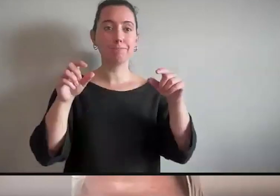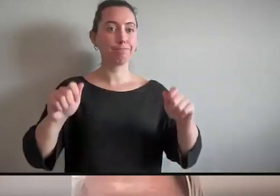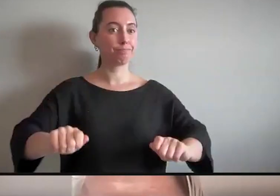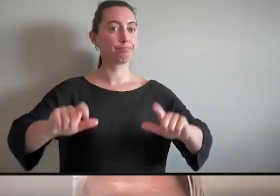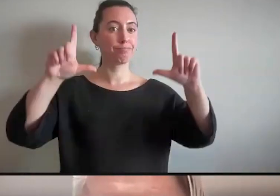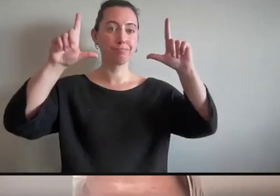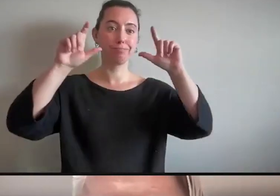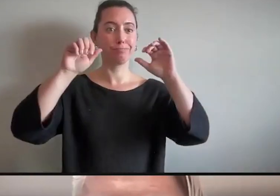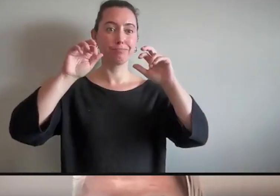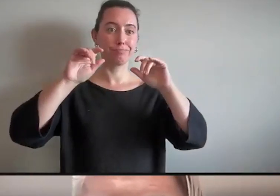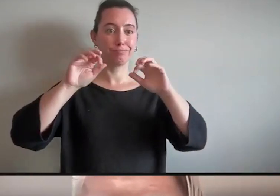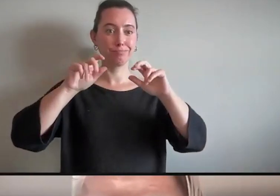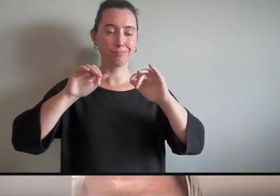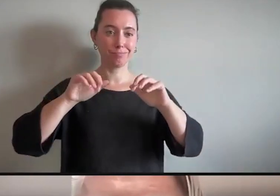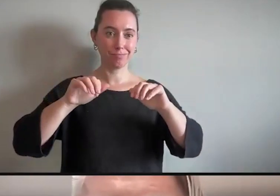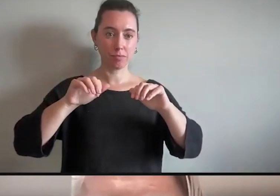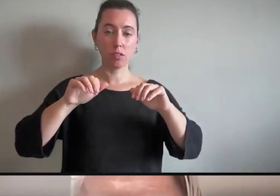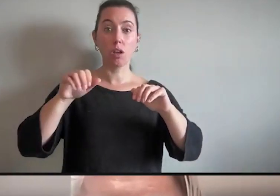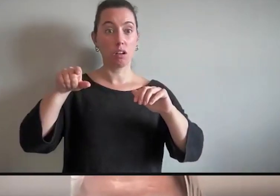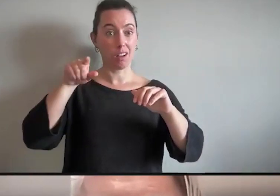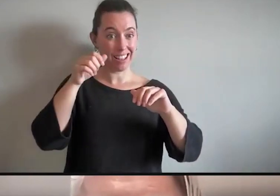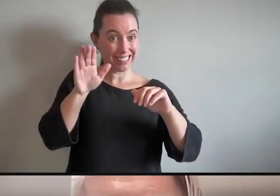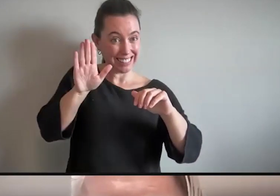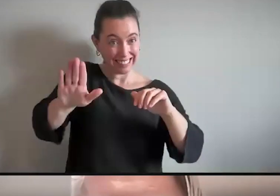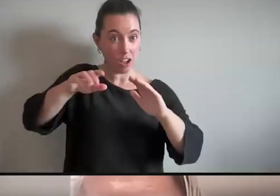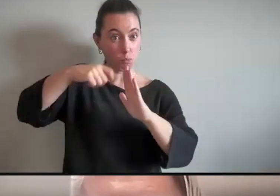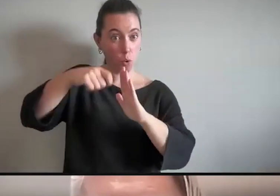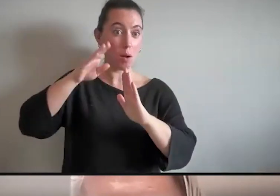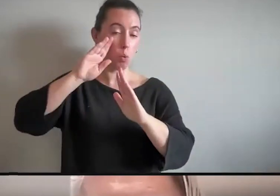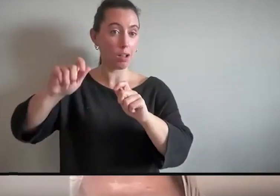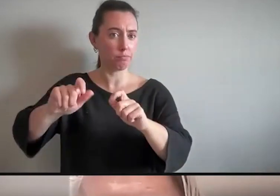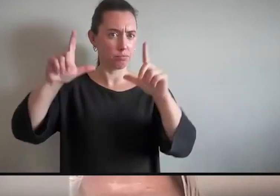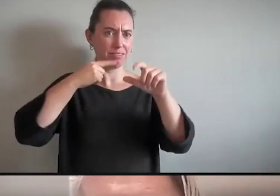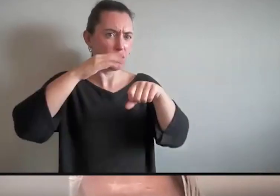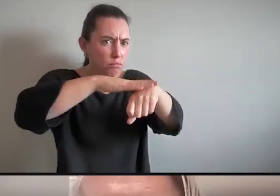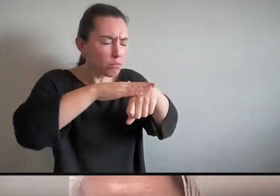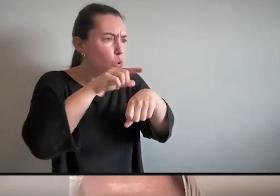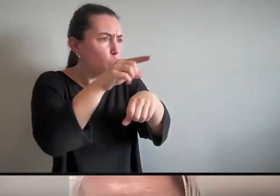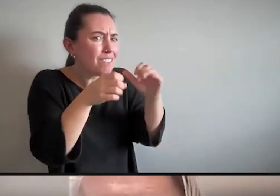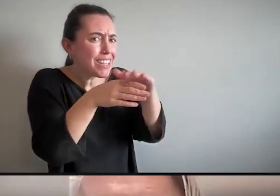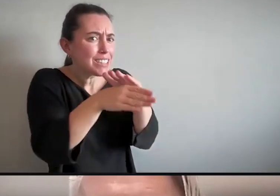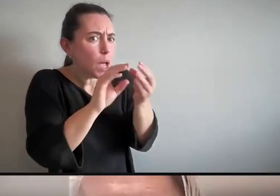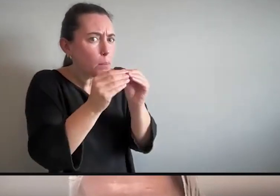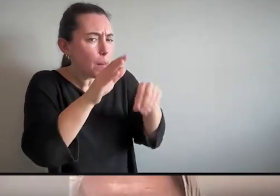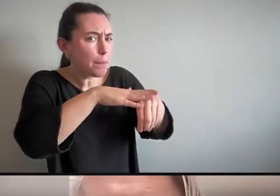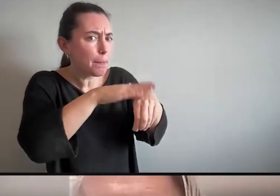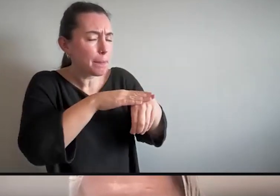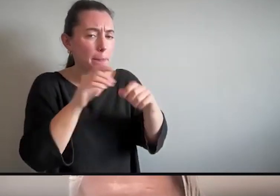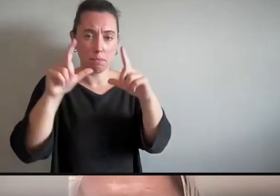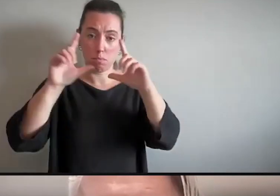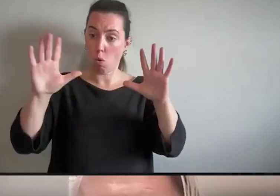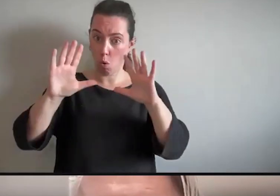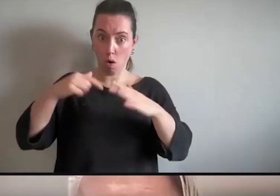to address the accessibility issues in your document. And so, behind the concept of Born Accessible is exactly that, where as